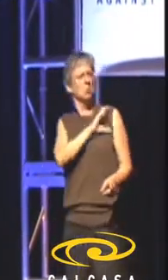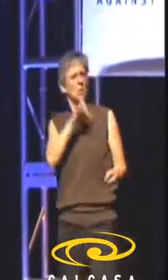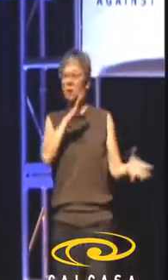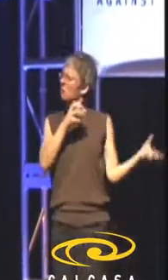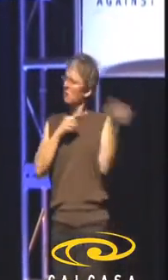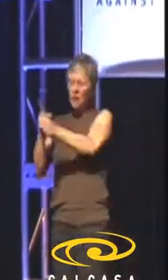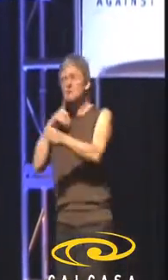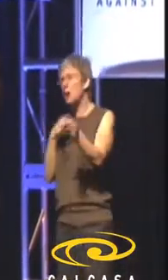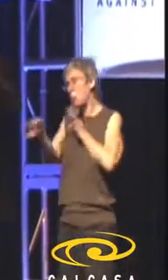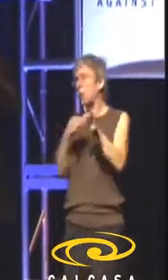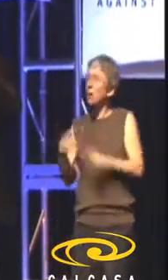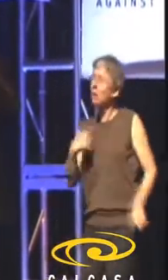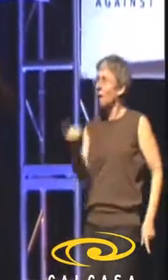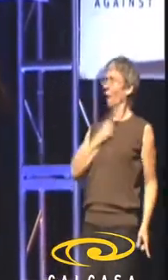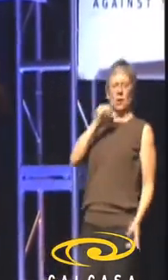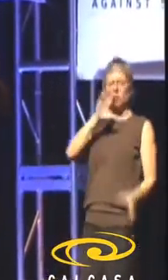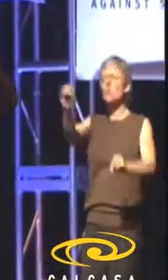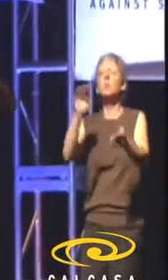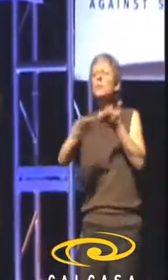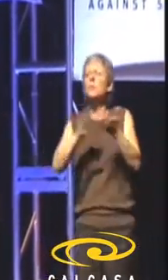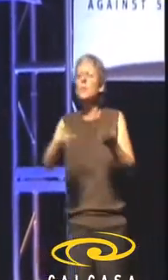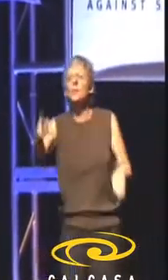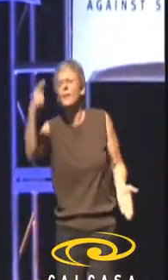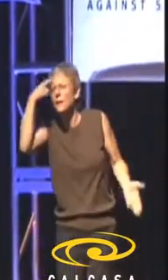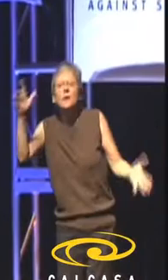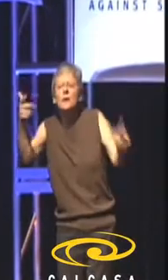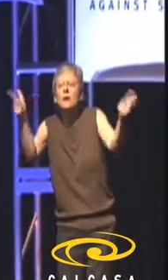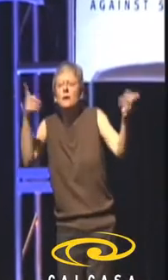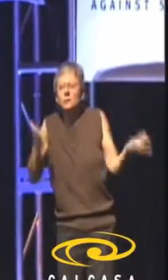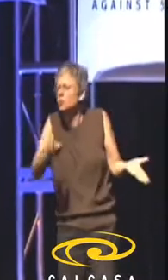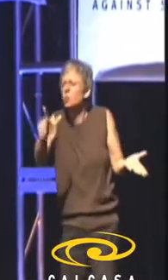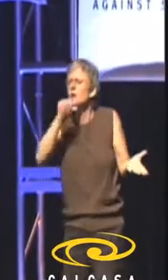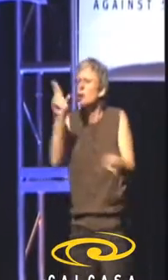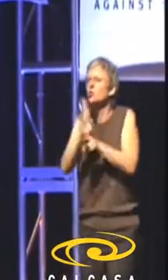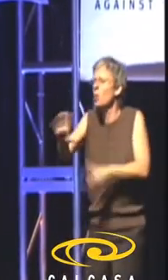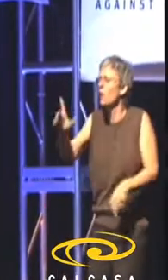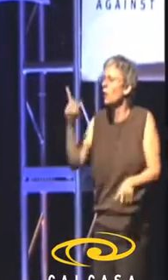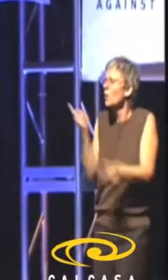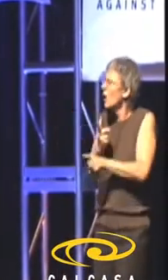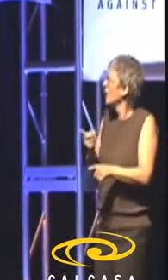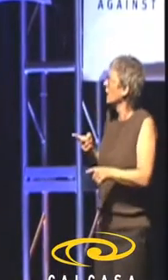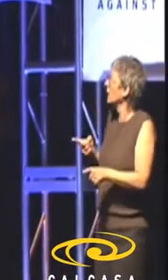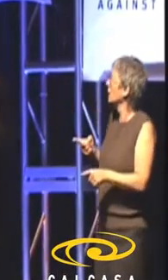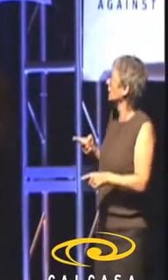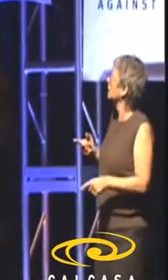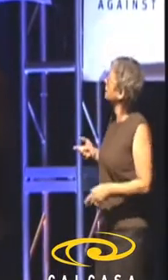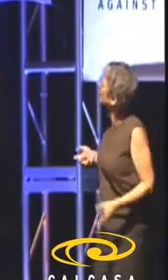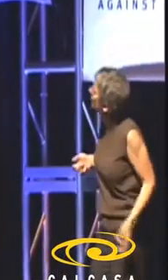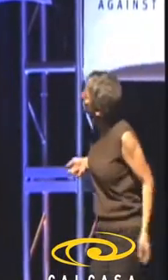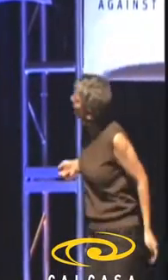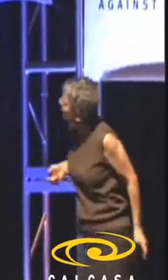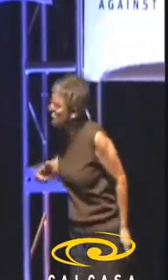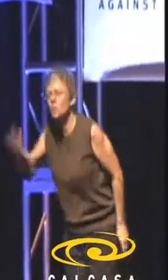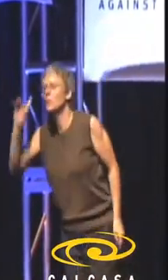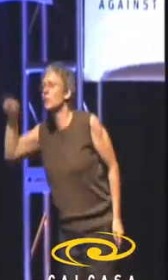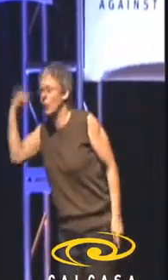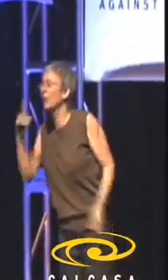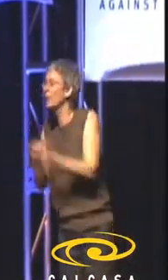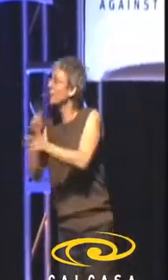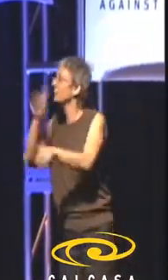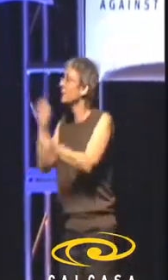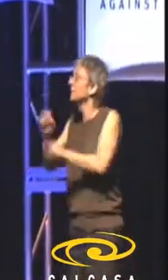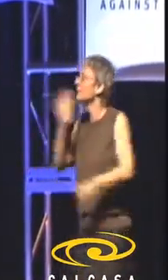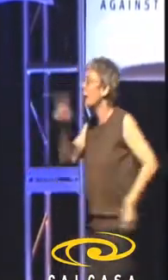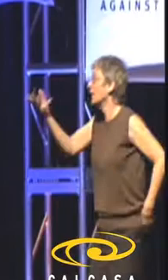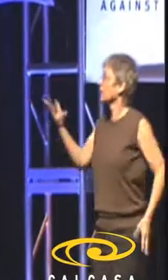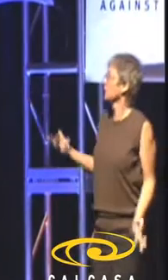enslave me Ain't no excuse, you ain't mentally ill You choosing not to use your anger management skills You playing crazy, that's what you pretend